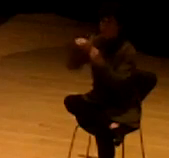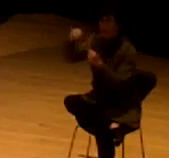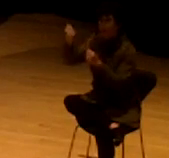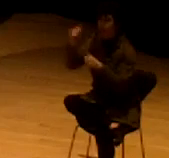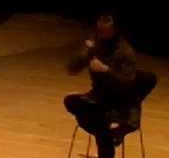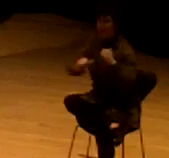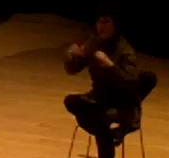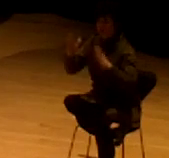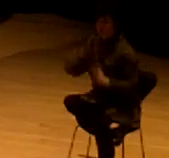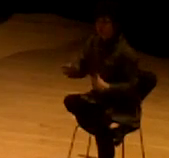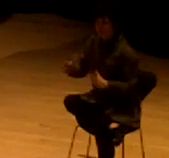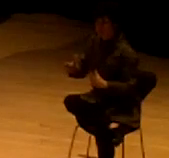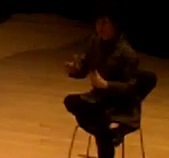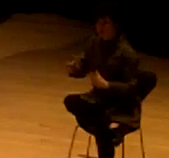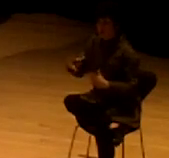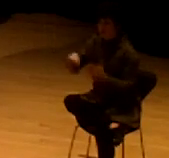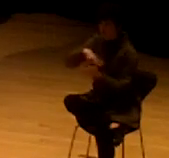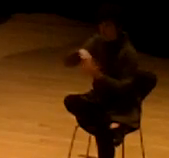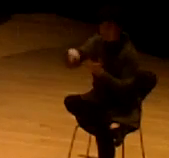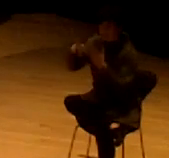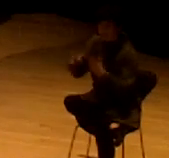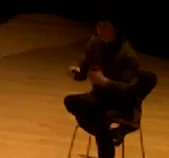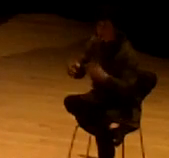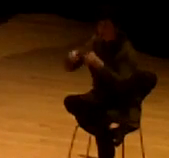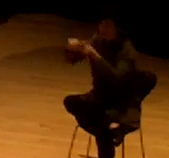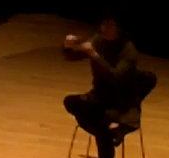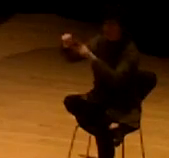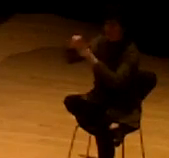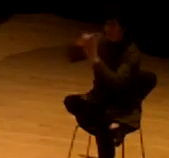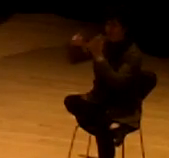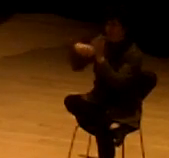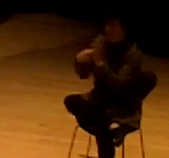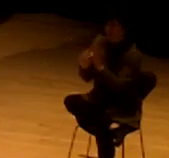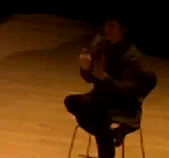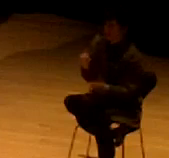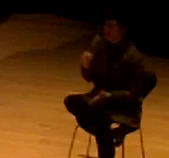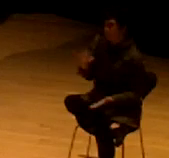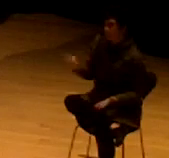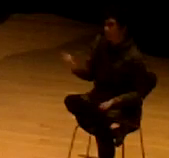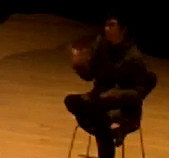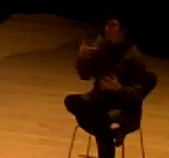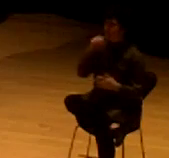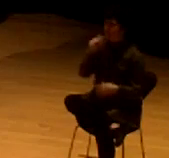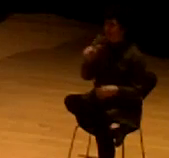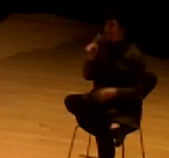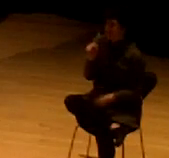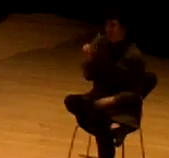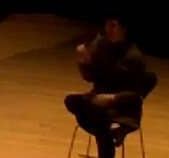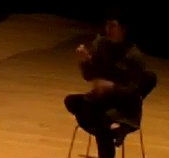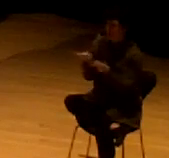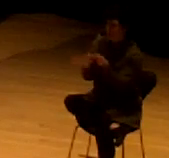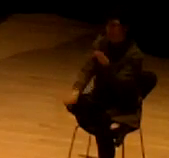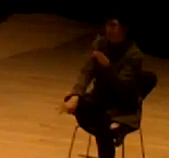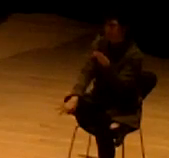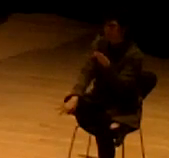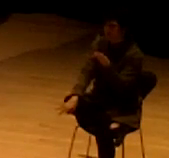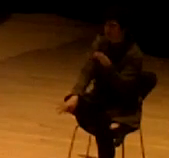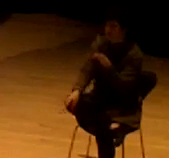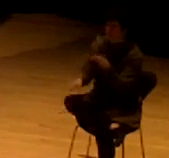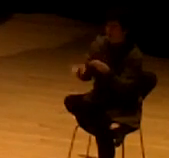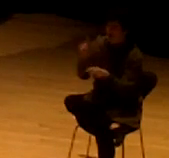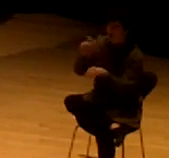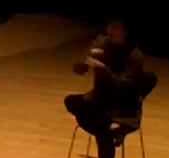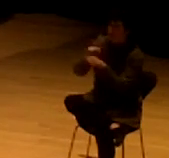was the dancer. So we really had to shift. And I collaborate with my performers, but in a different way